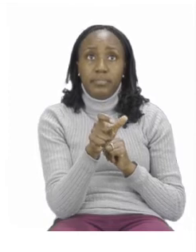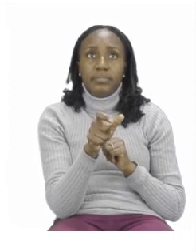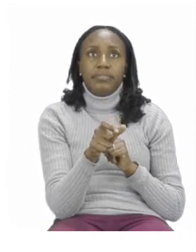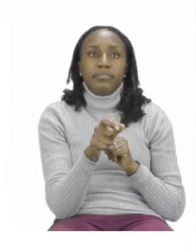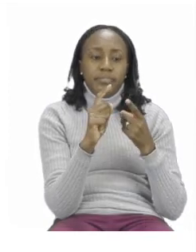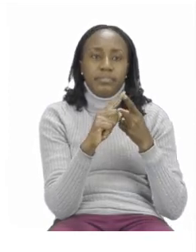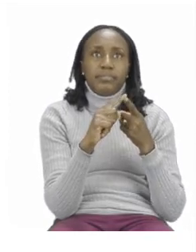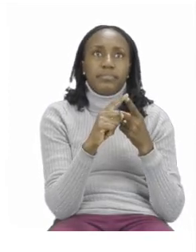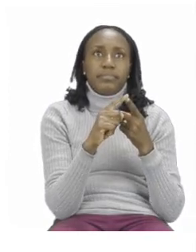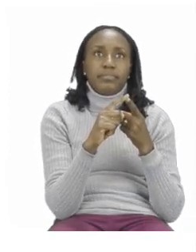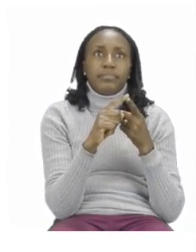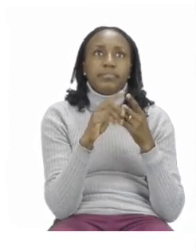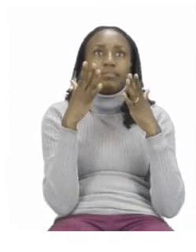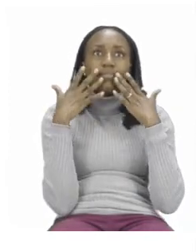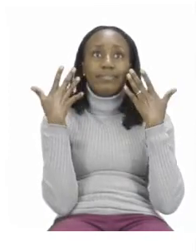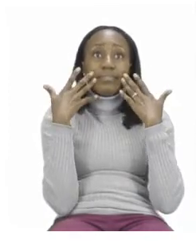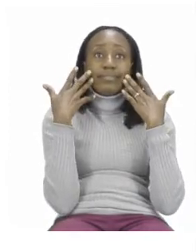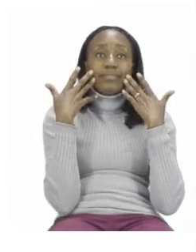the words cat,